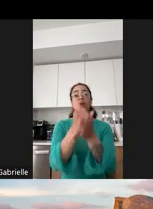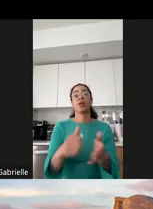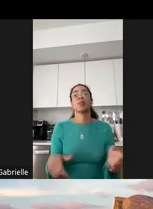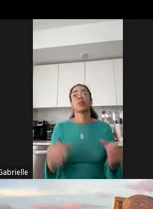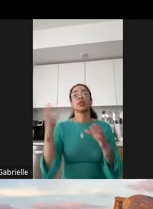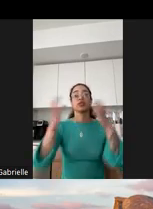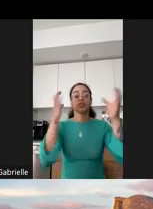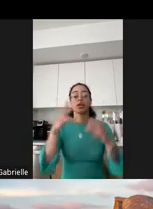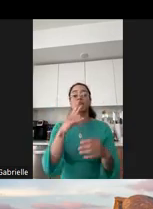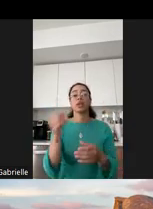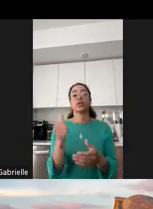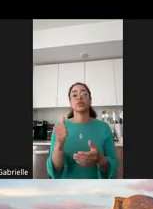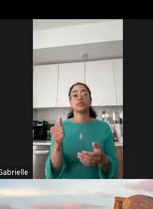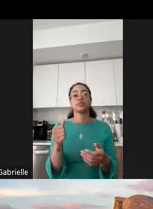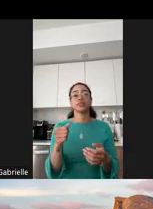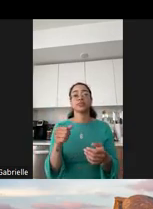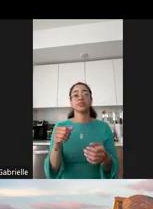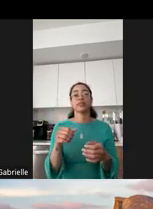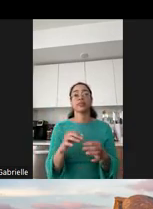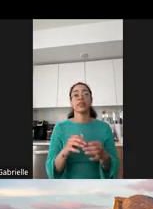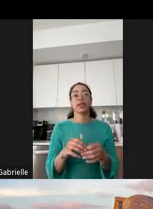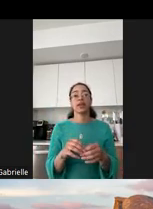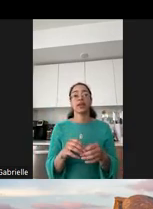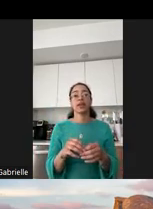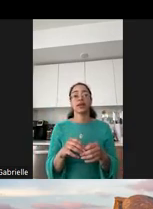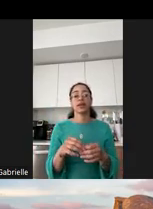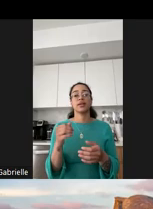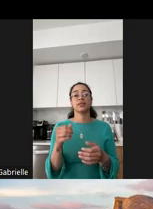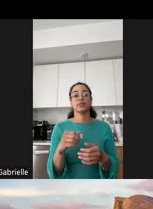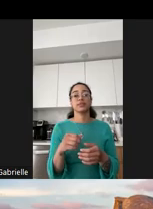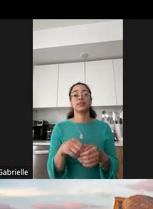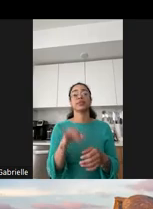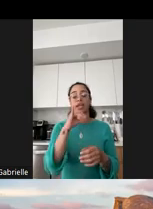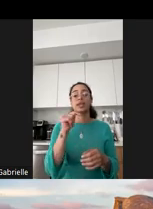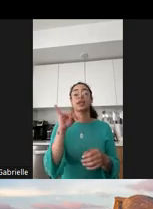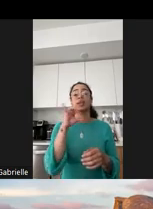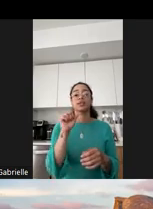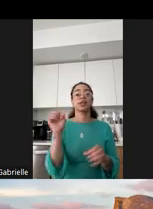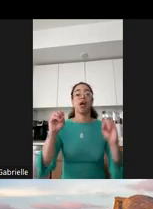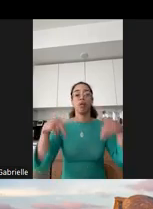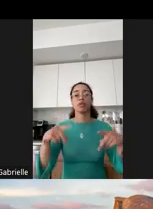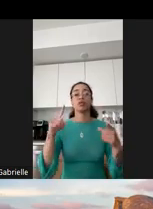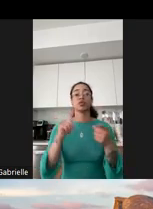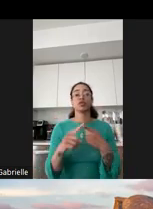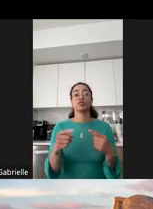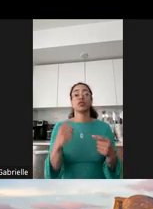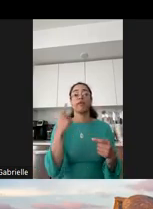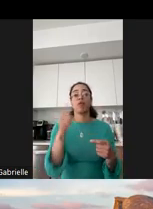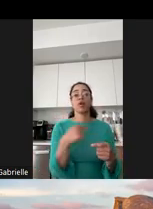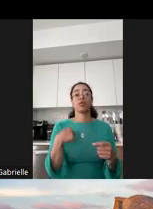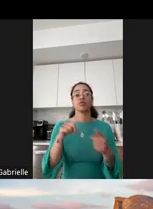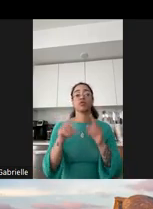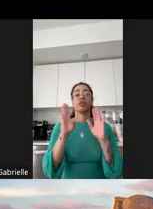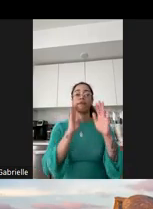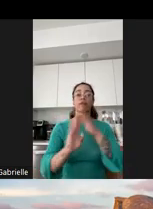participant feedback. And it is an opportunity for us to further establish programs, supports,